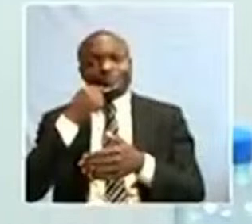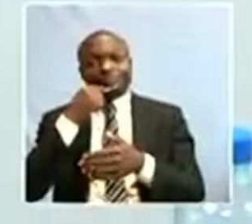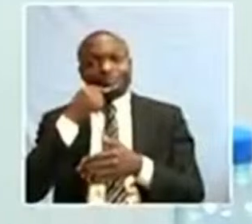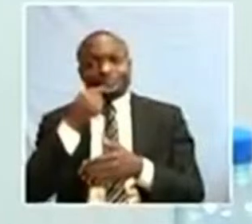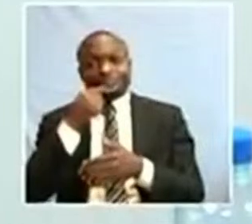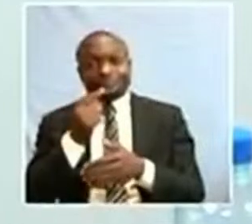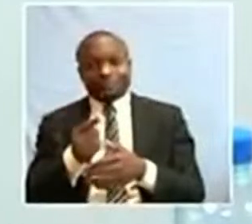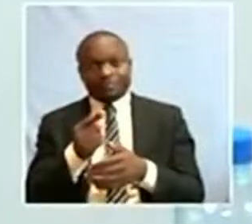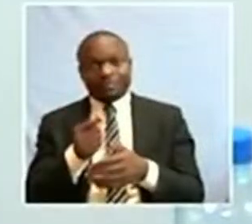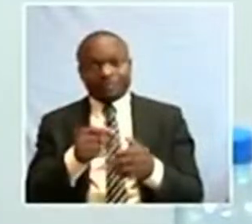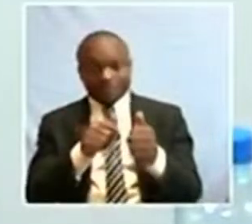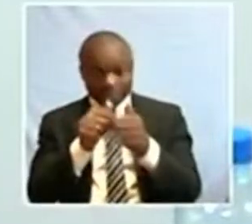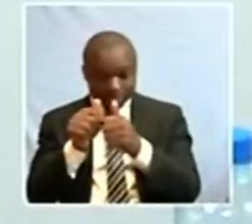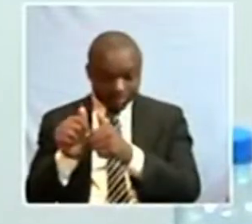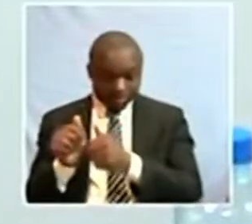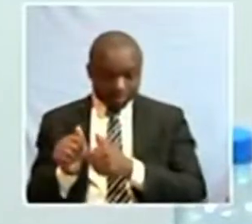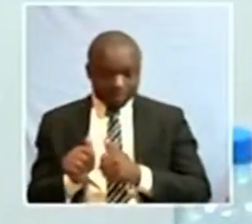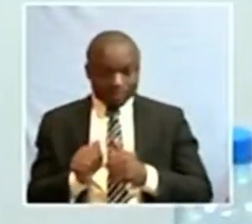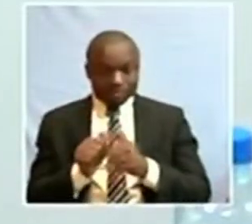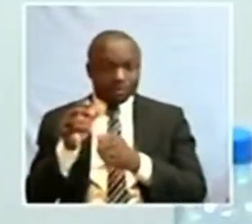in the action taken?